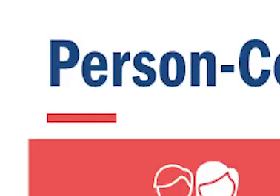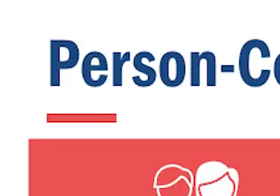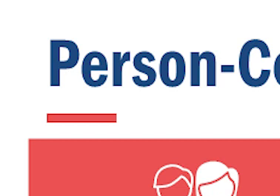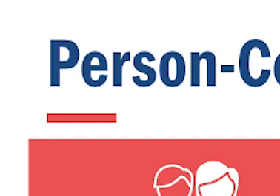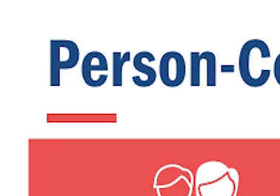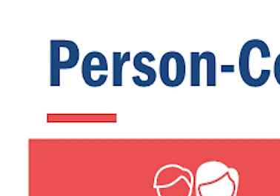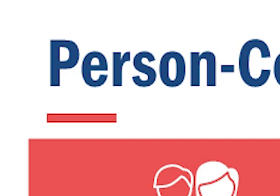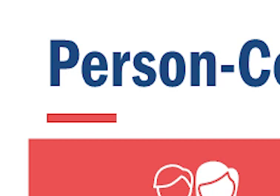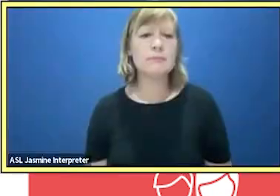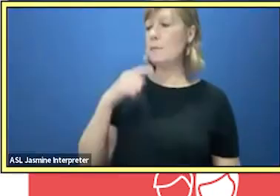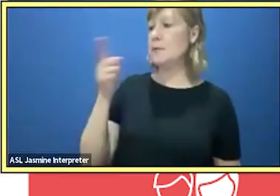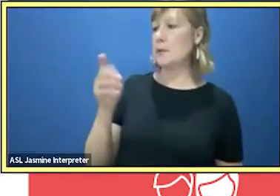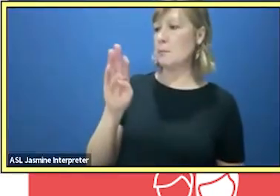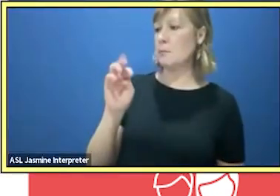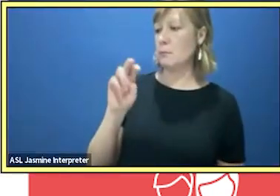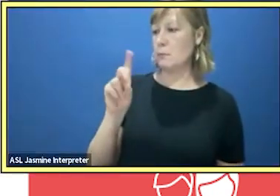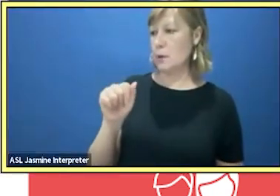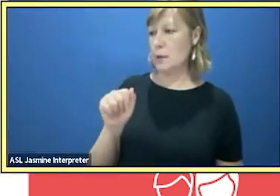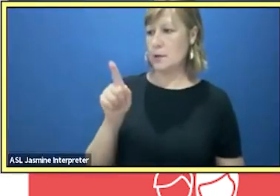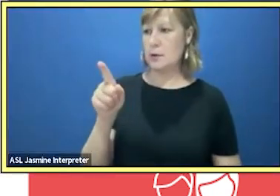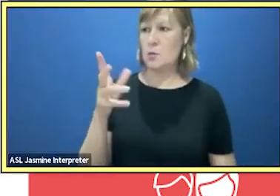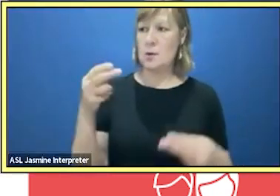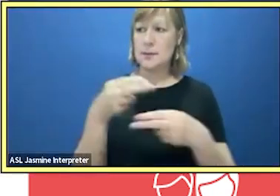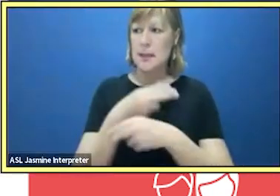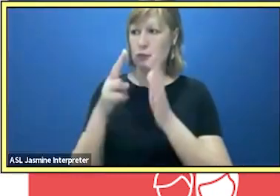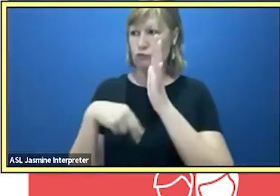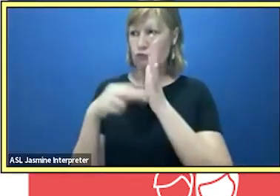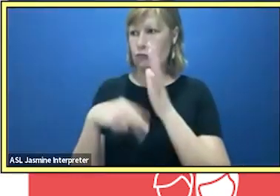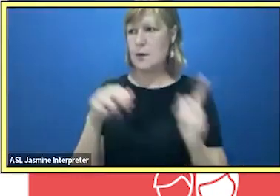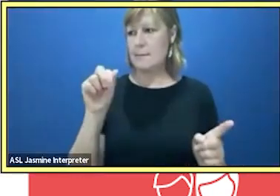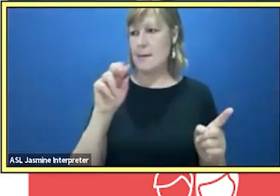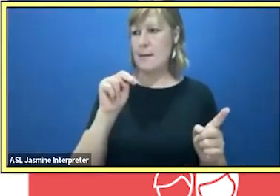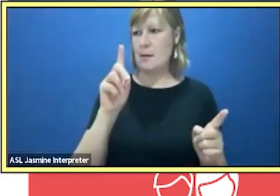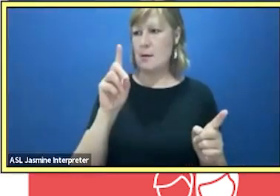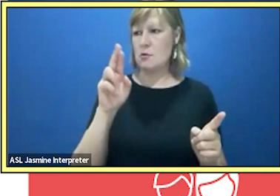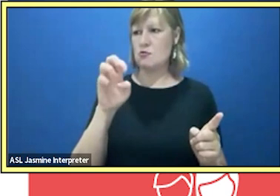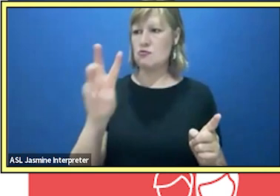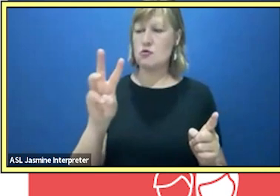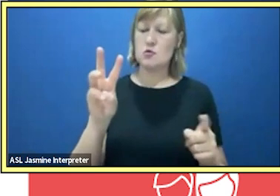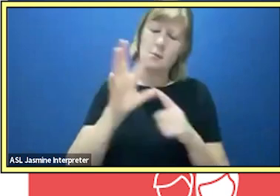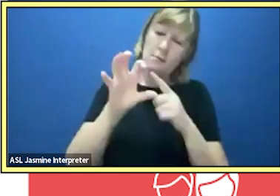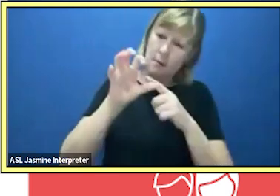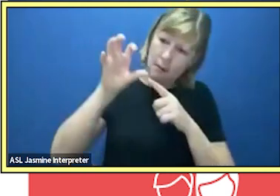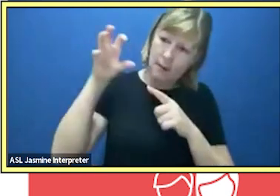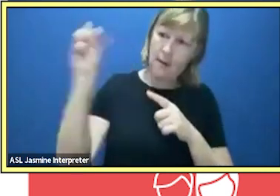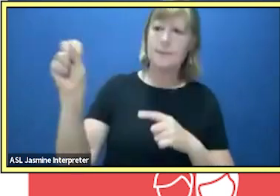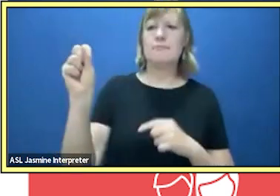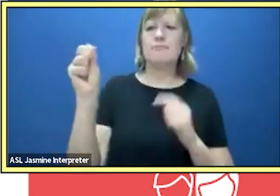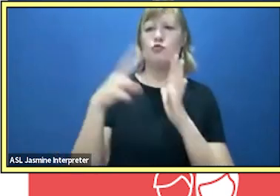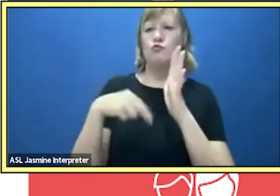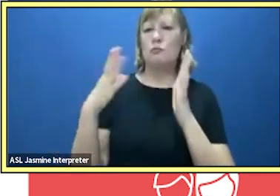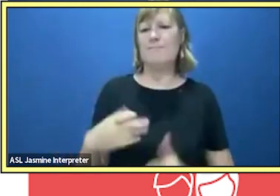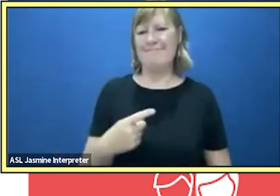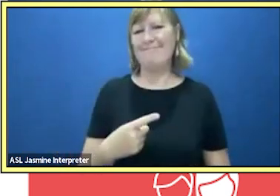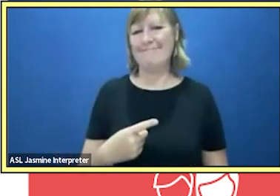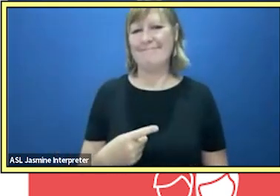slide. Brenda, if you want any of those slides read, Andrew is a monster reader. If you need anybody to read them out loud,